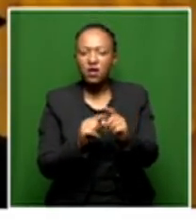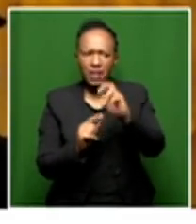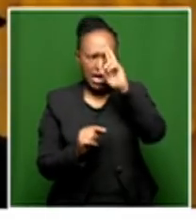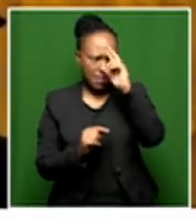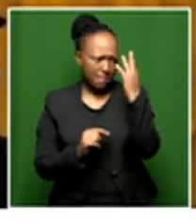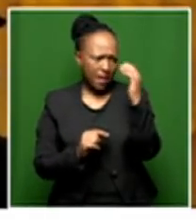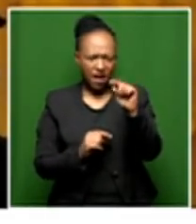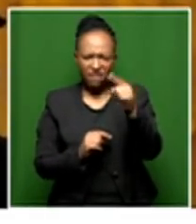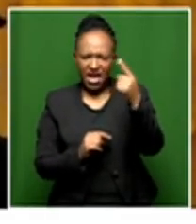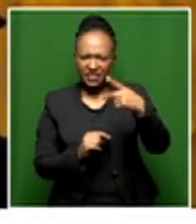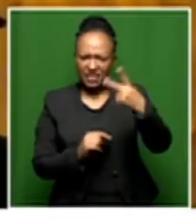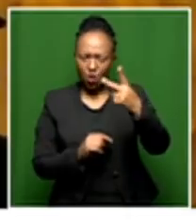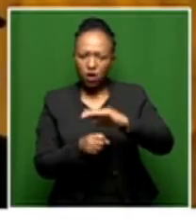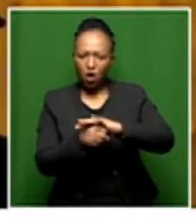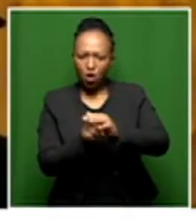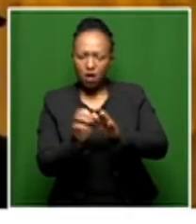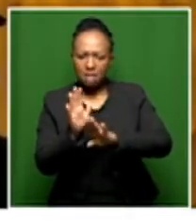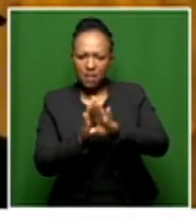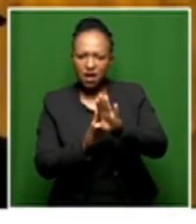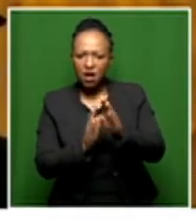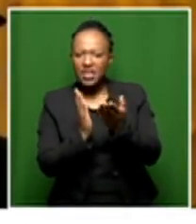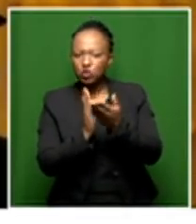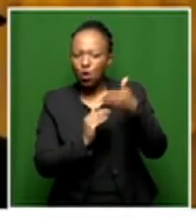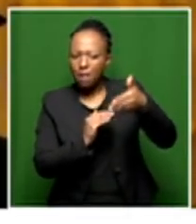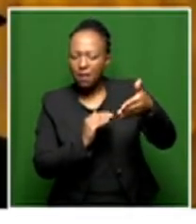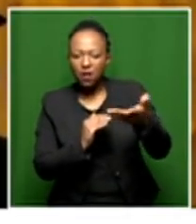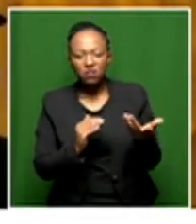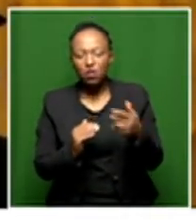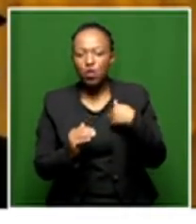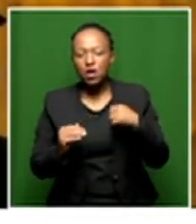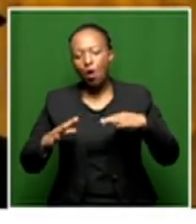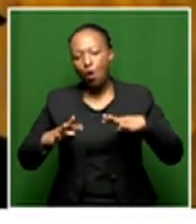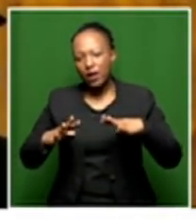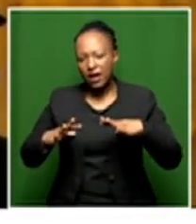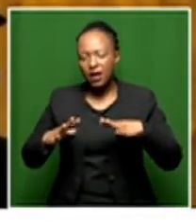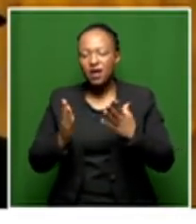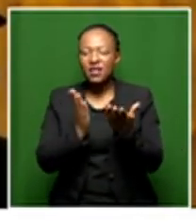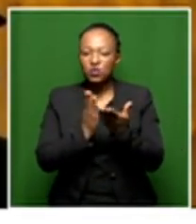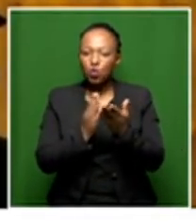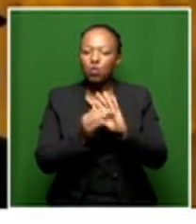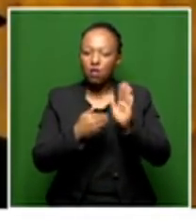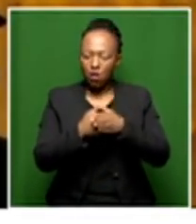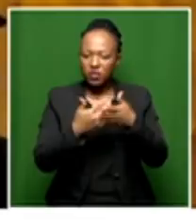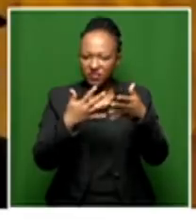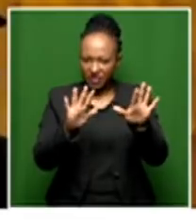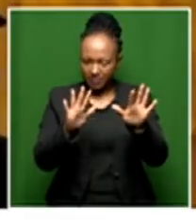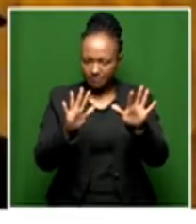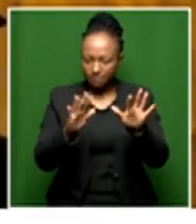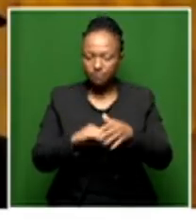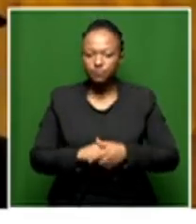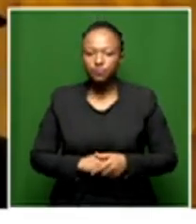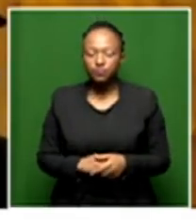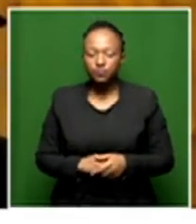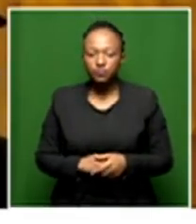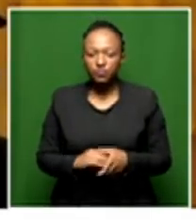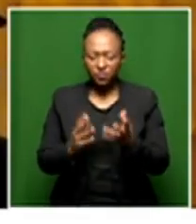wave, the second wave, look, I must say, we weren't at school too much because we were on holiday and then schools remained closed. But there seems